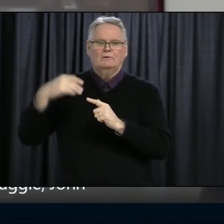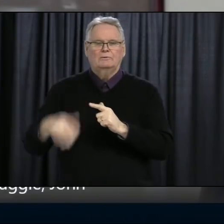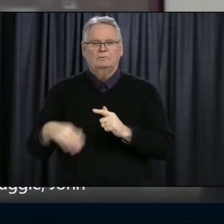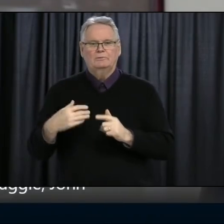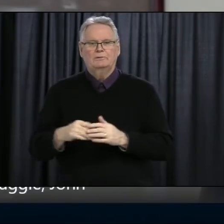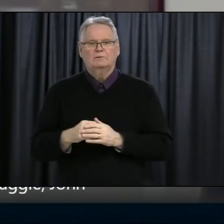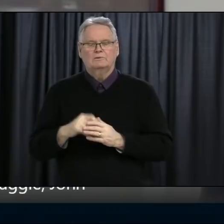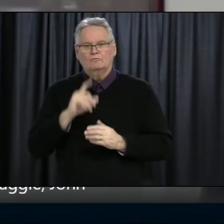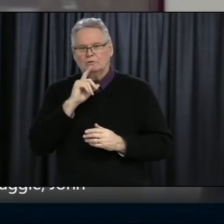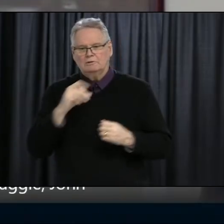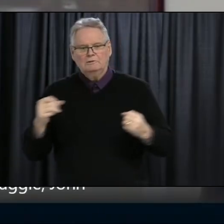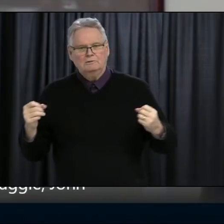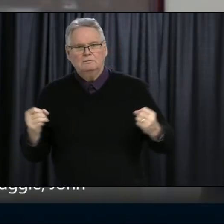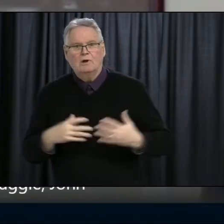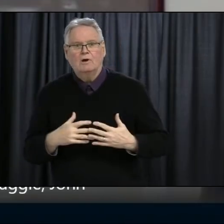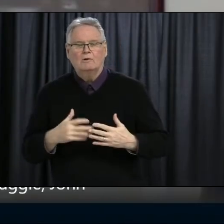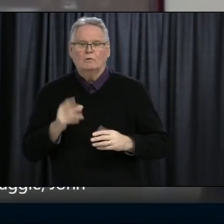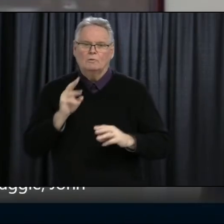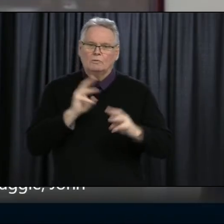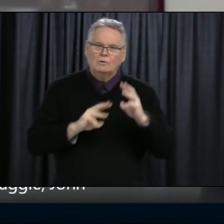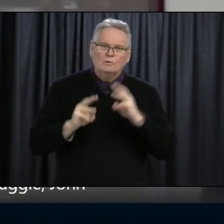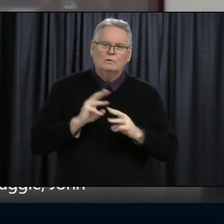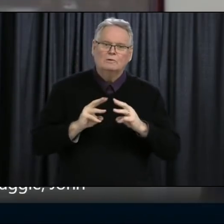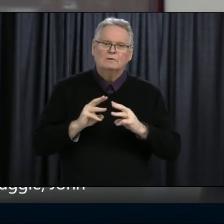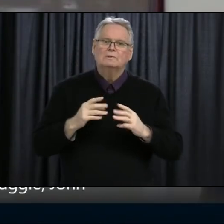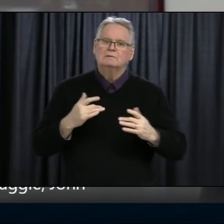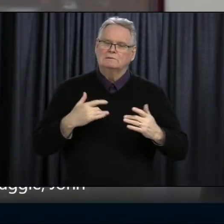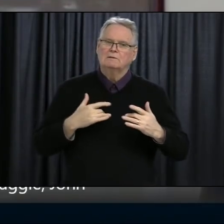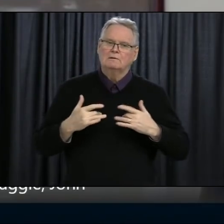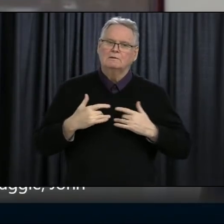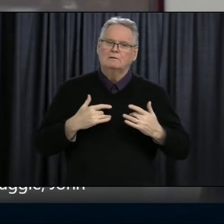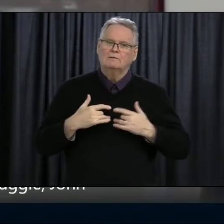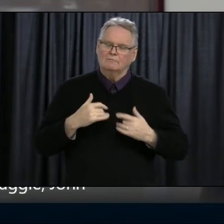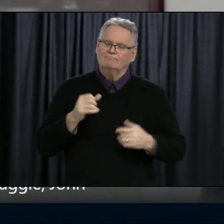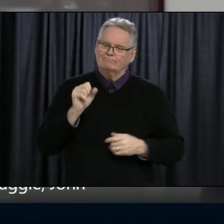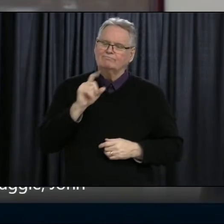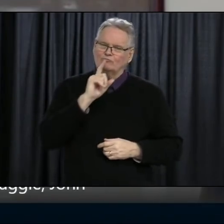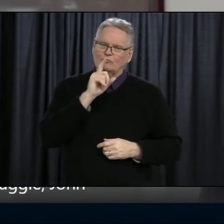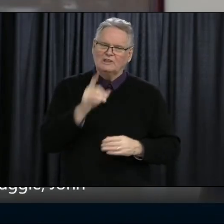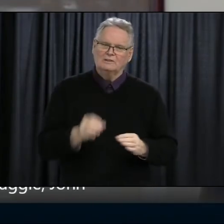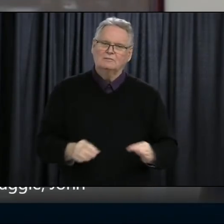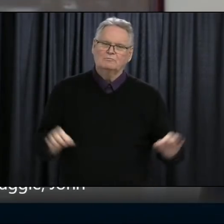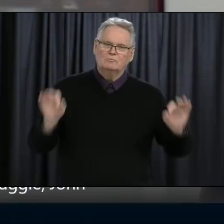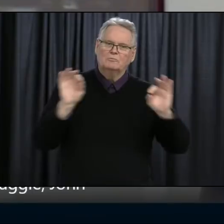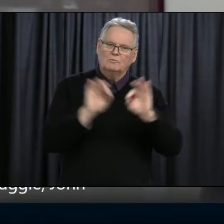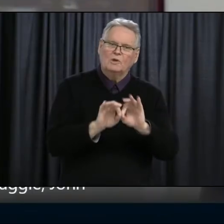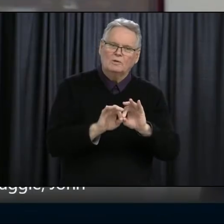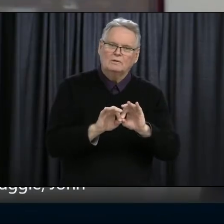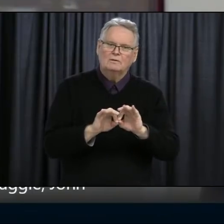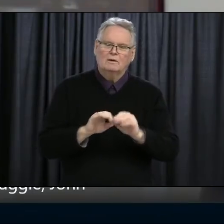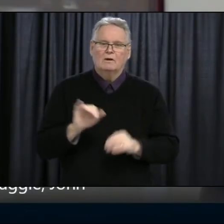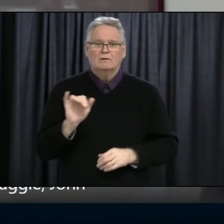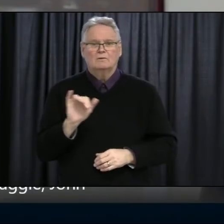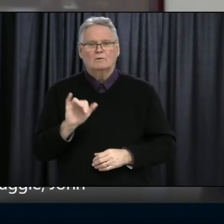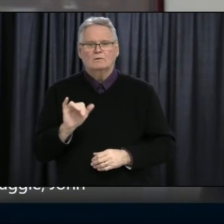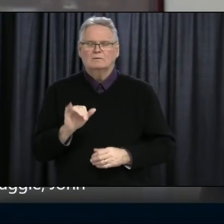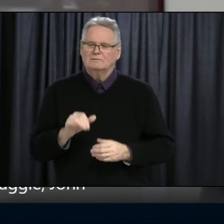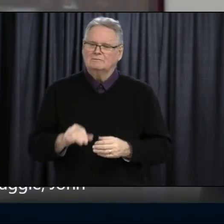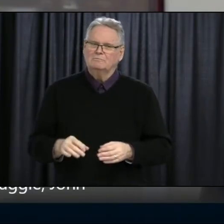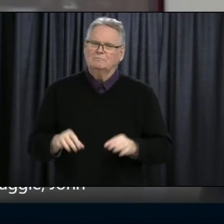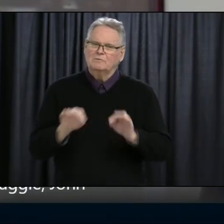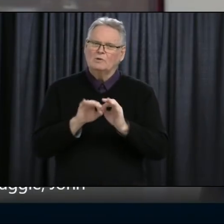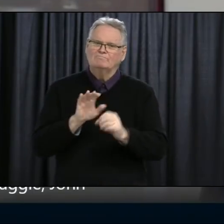really is important, though, to emphasize that the fact that our numbers are up indicates that testing is finding